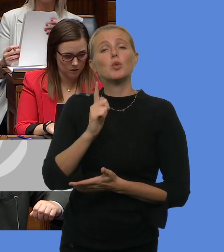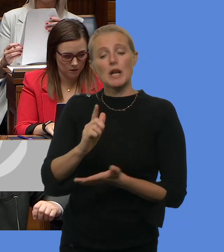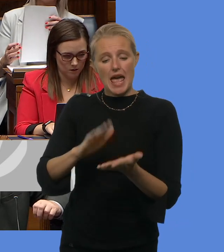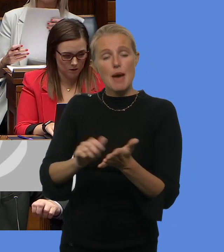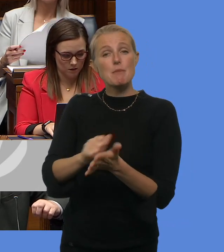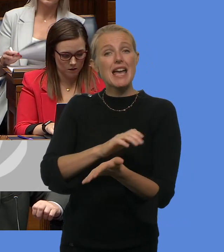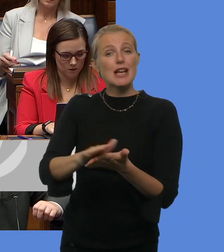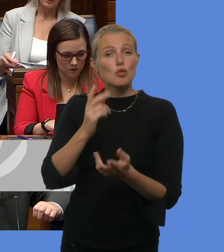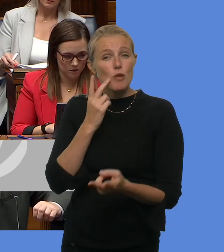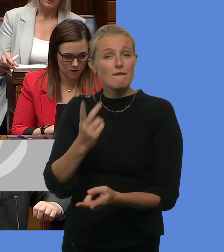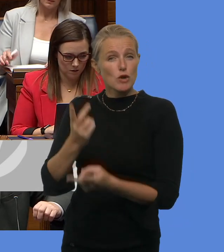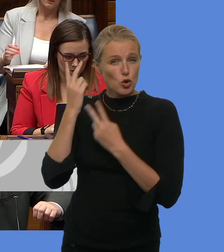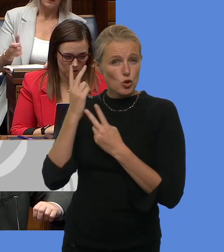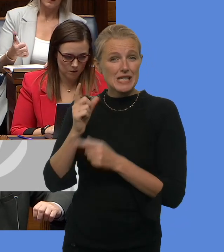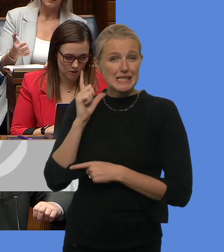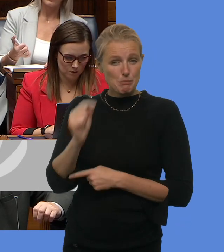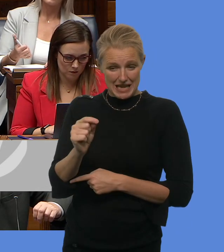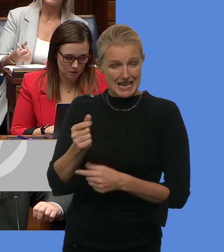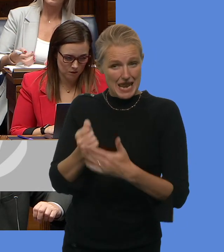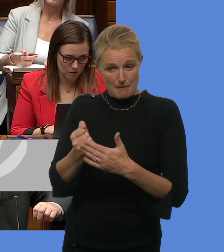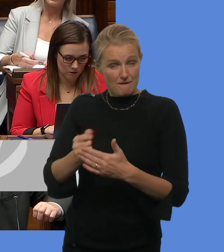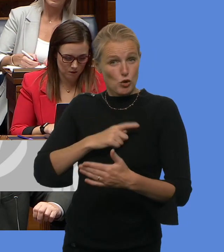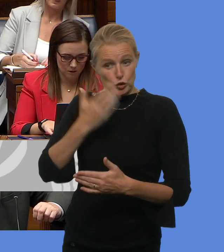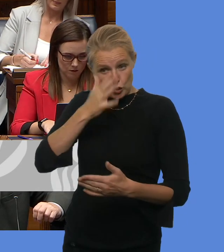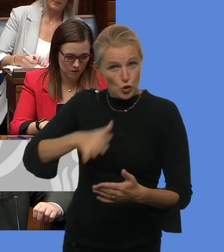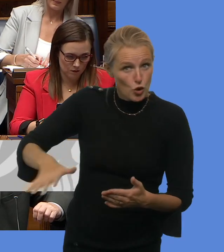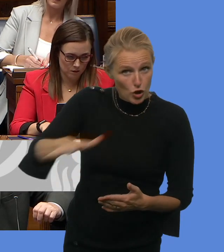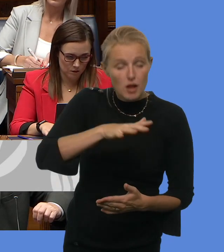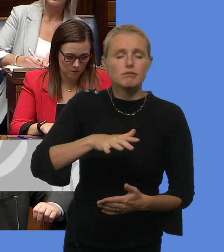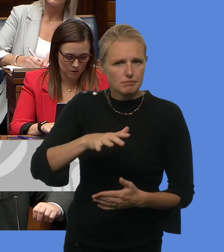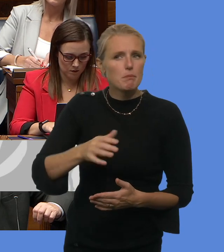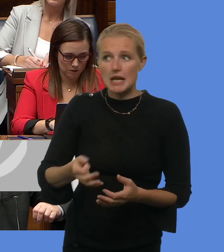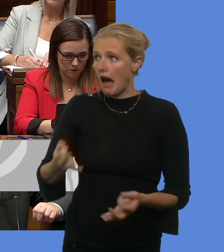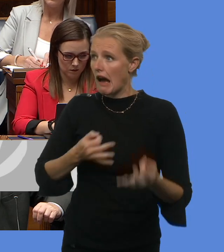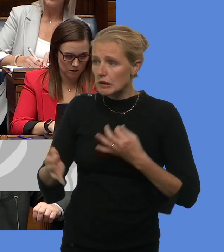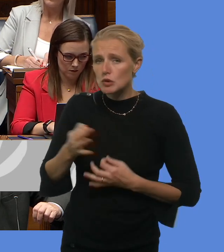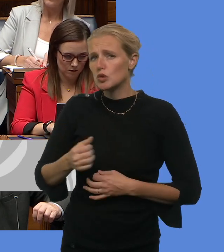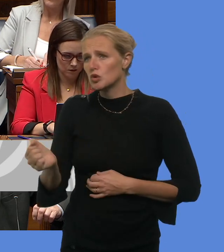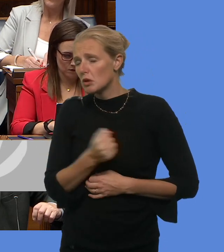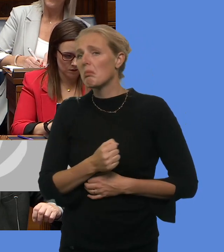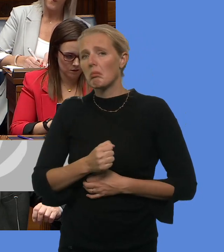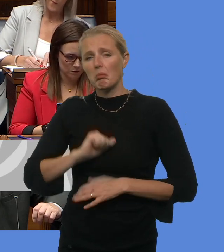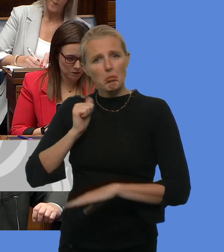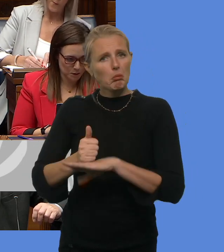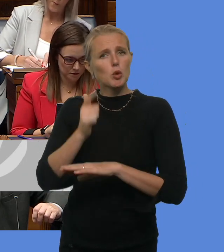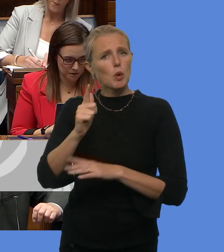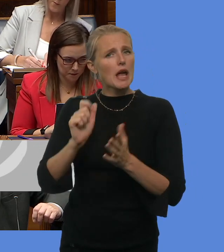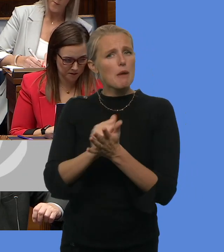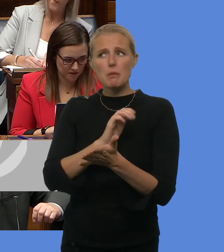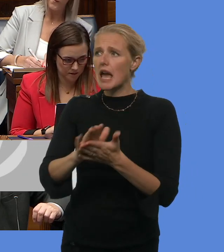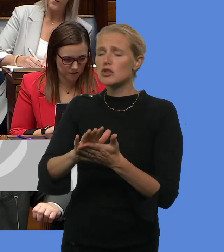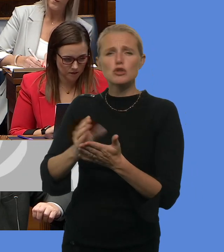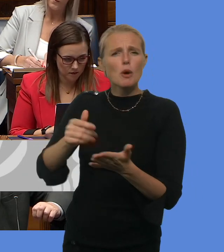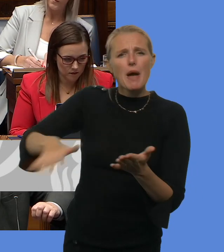review of speed limits in around some of our schools, that the question has arose, would it be appropriate to introduce 20 mile an hour zones in